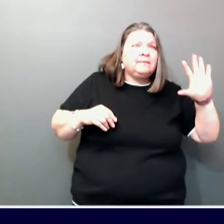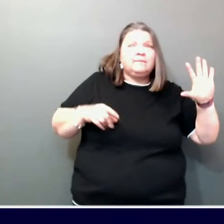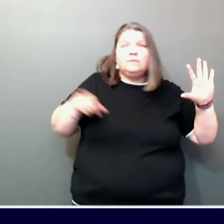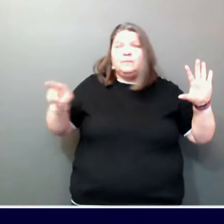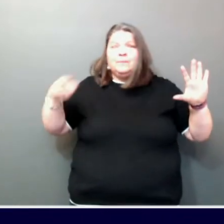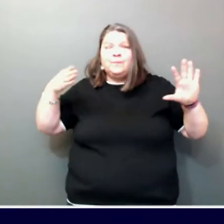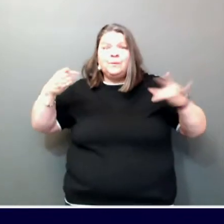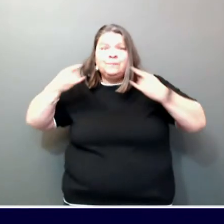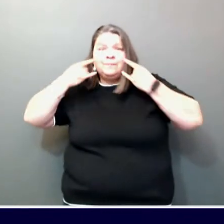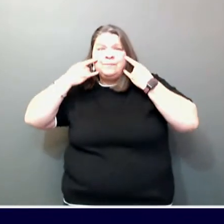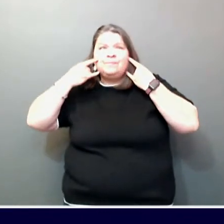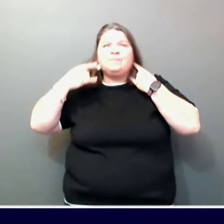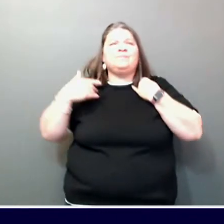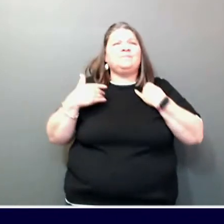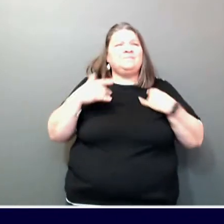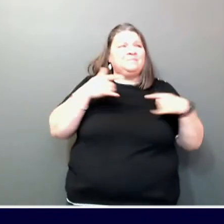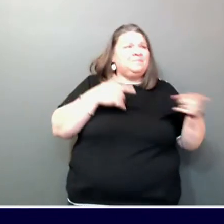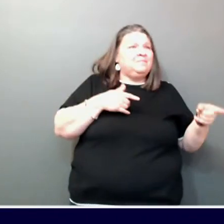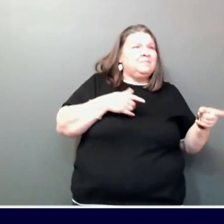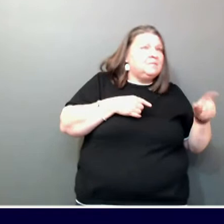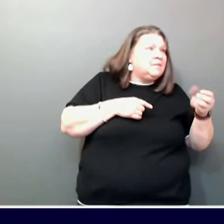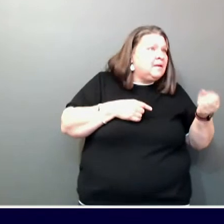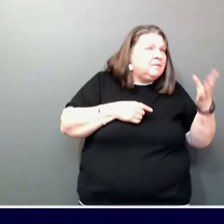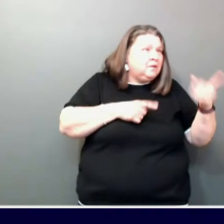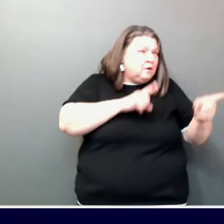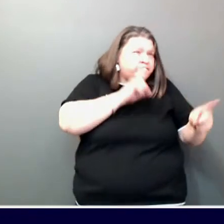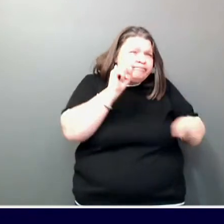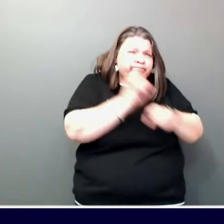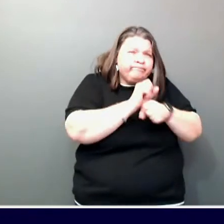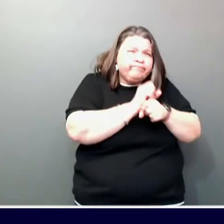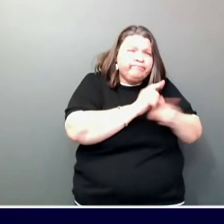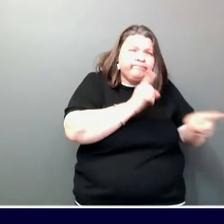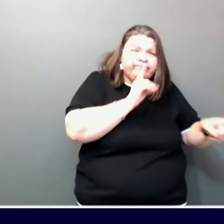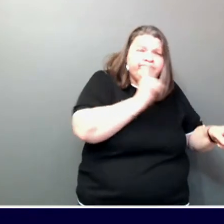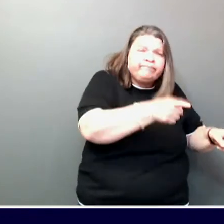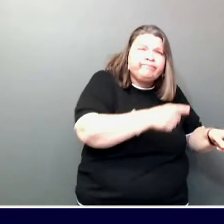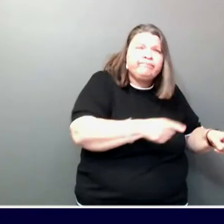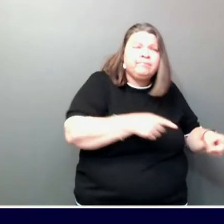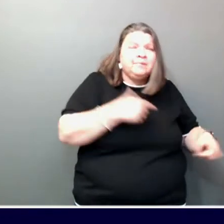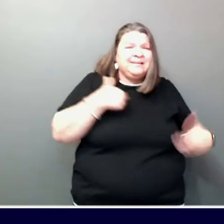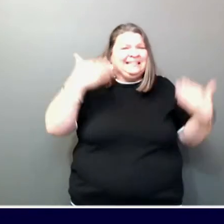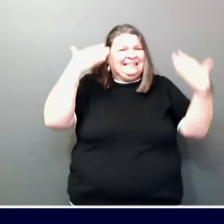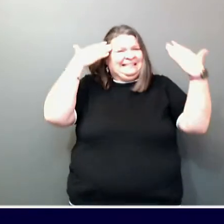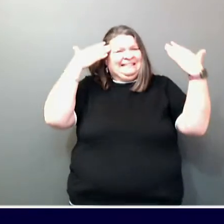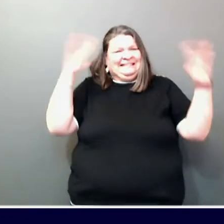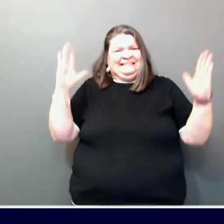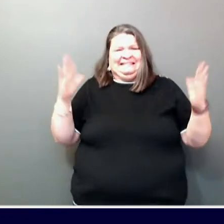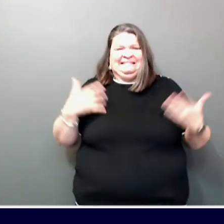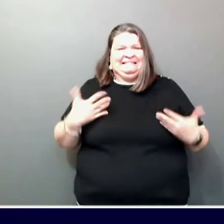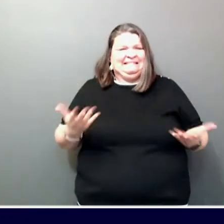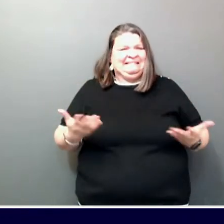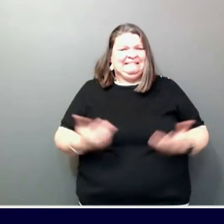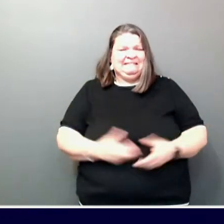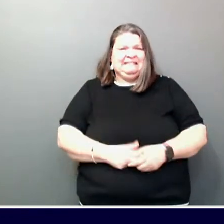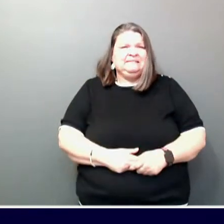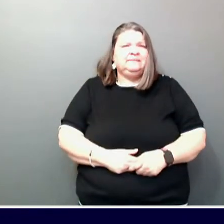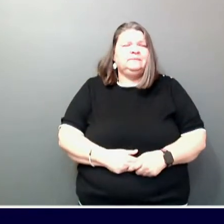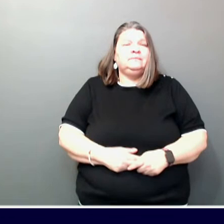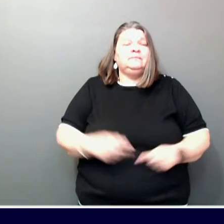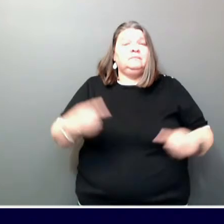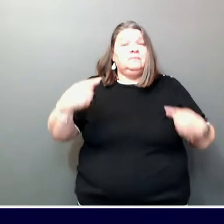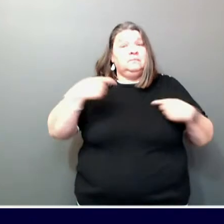are available. I'm not able to quantify what percentage of those are counterfeit. I suspect it is ebbed and flowed throughout the